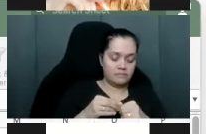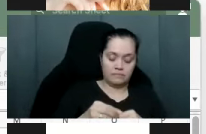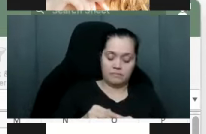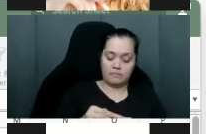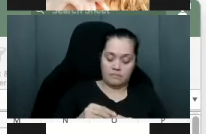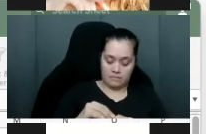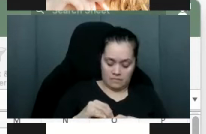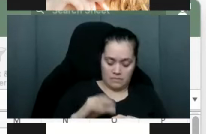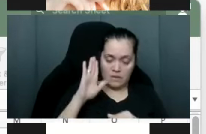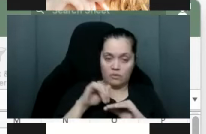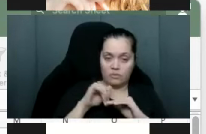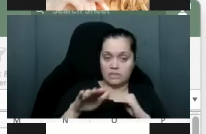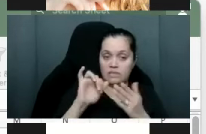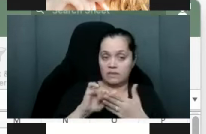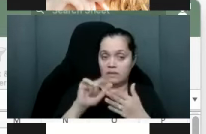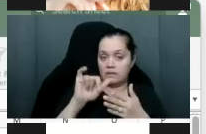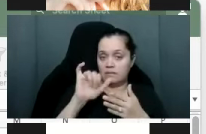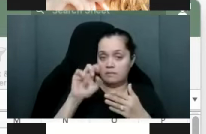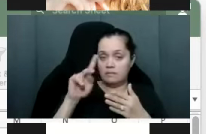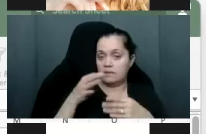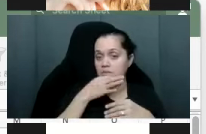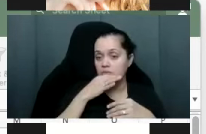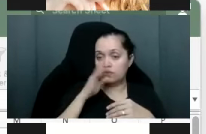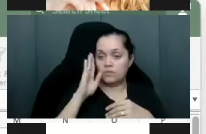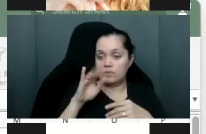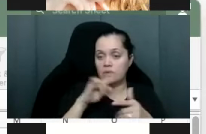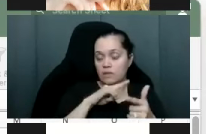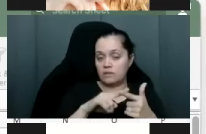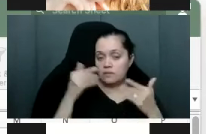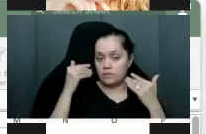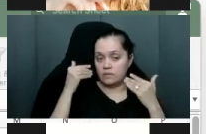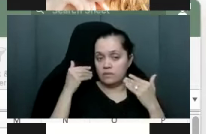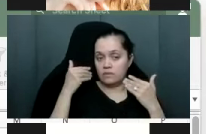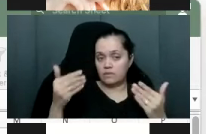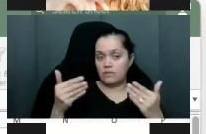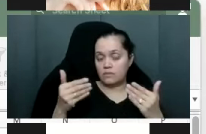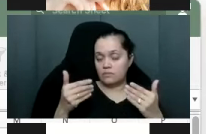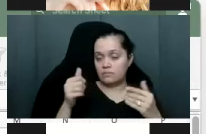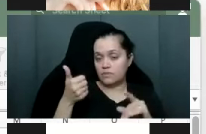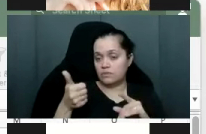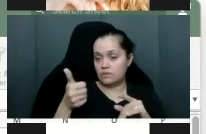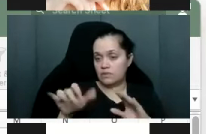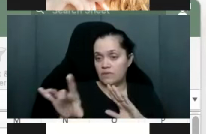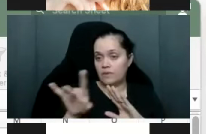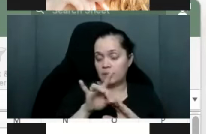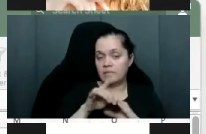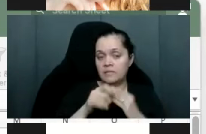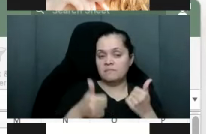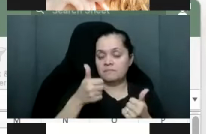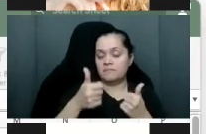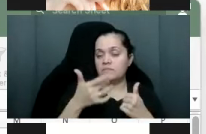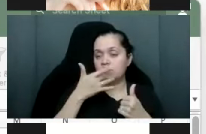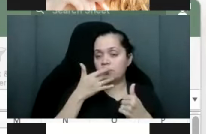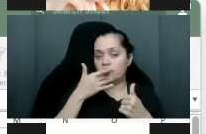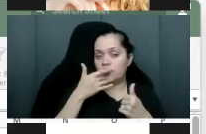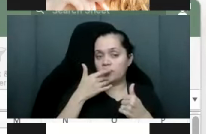I'll be sending you that link soon, and you can go at your leisure and pick which one of